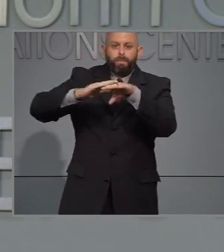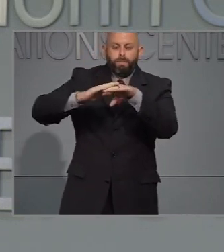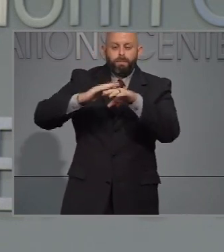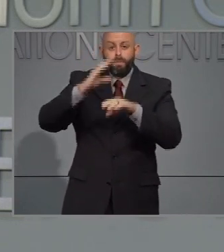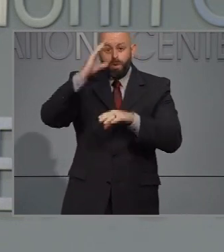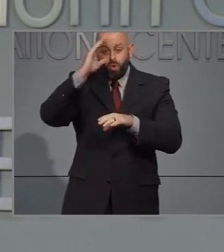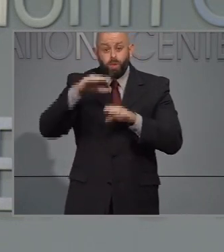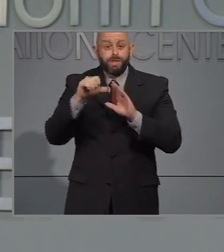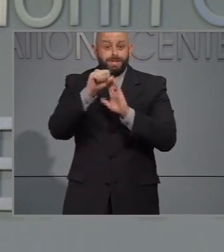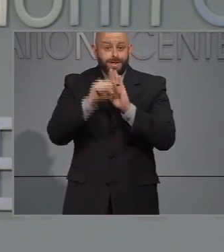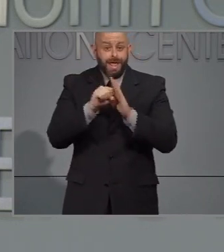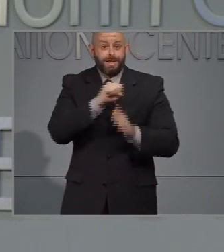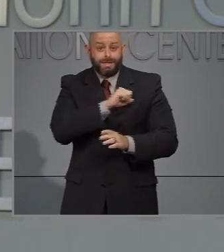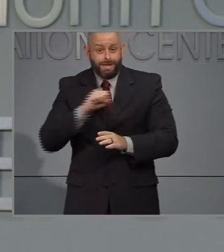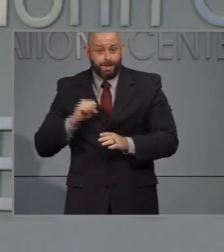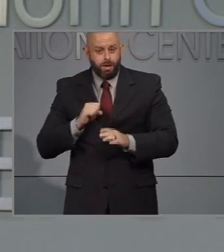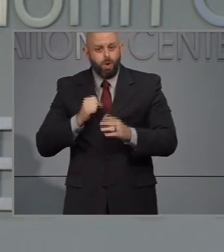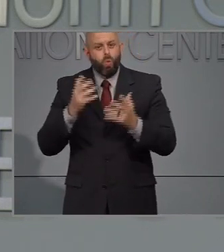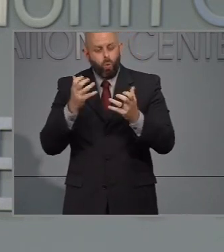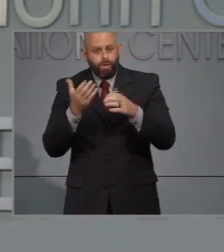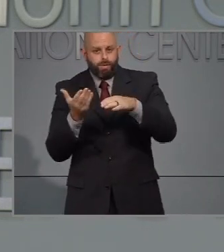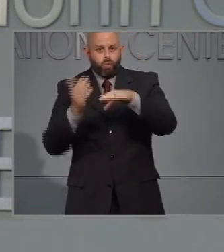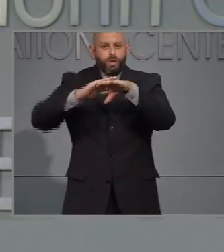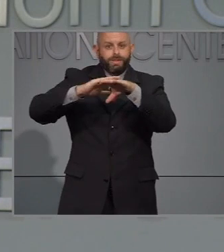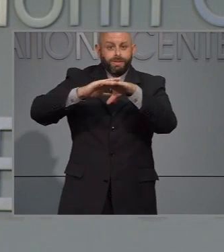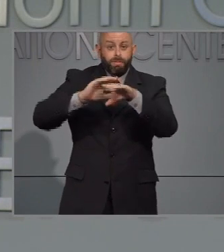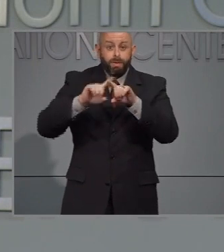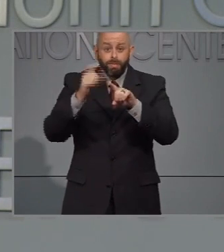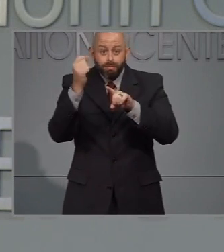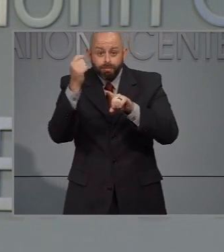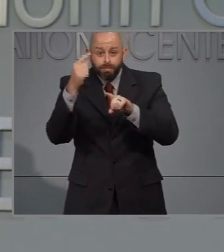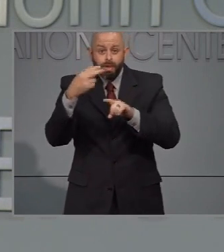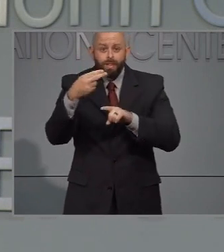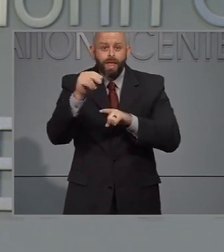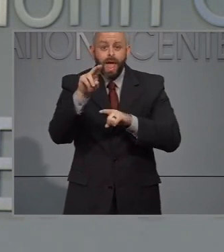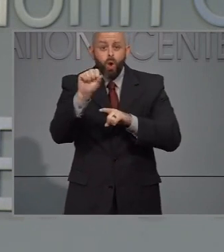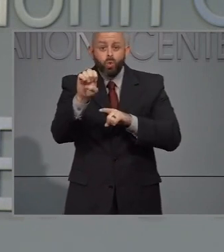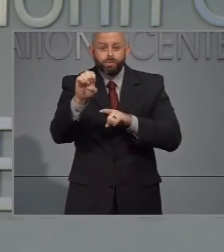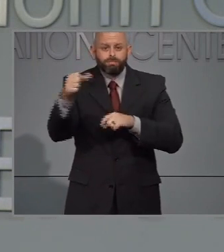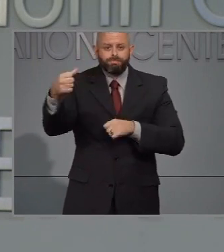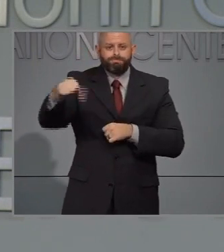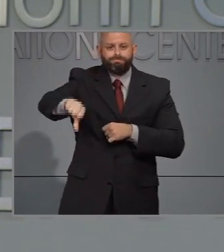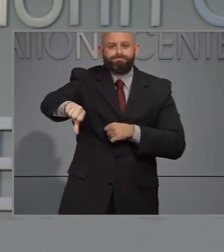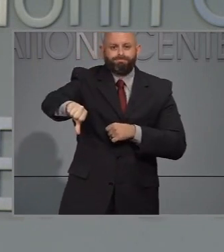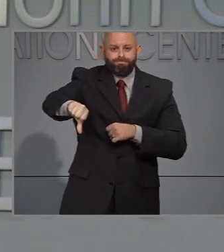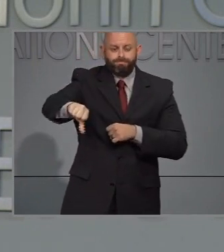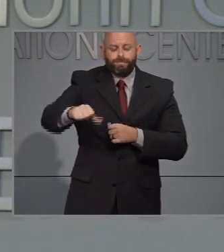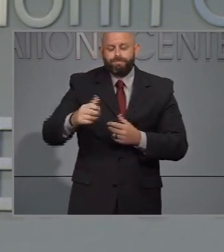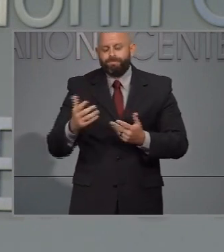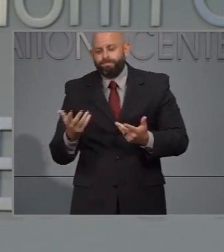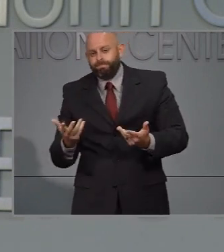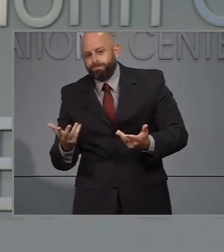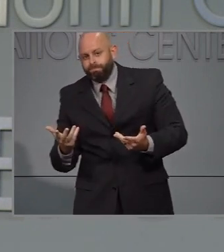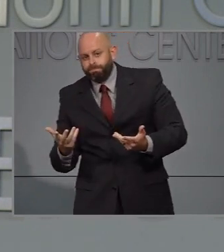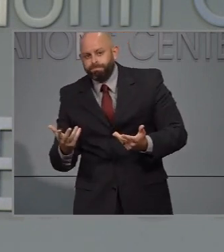benefit, which the state House did not take, and that didn't end up being in the final budget.